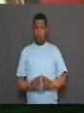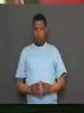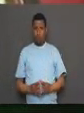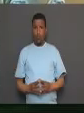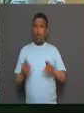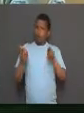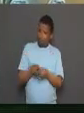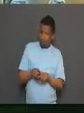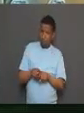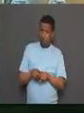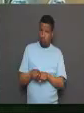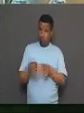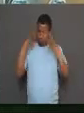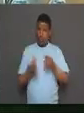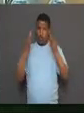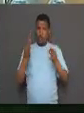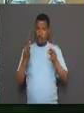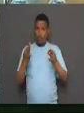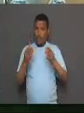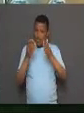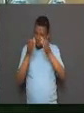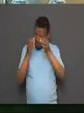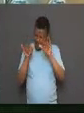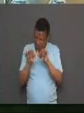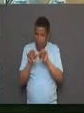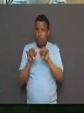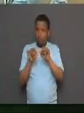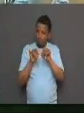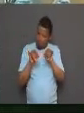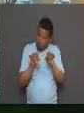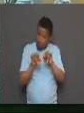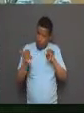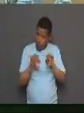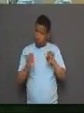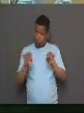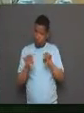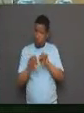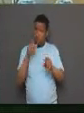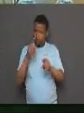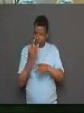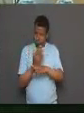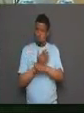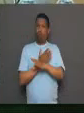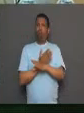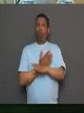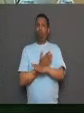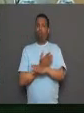as well as determining the specific measures that will be adopted.